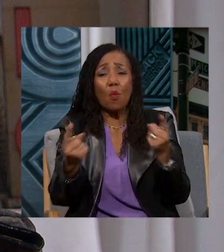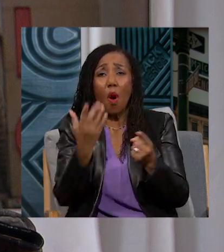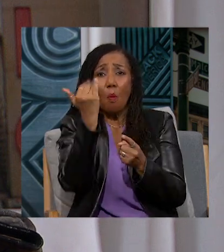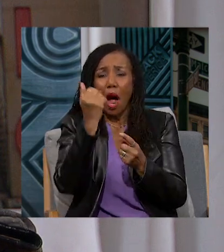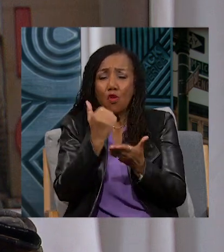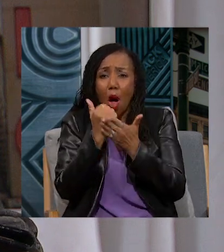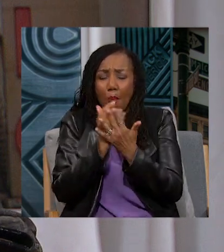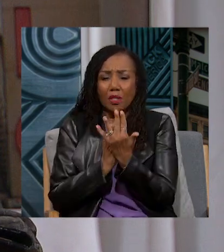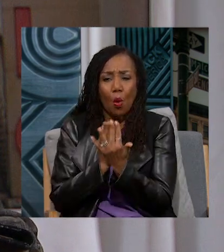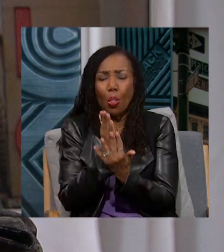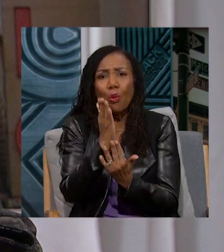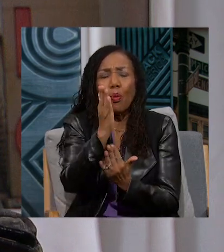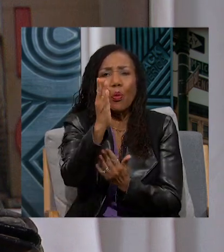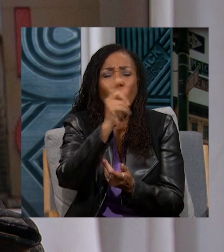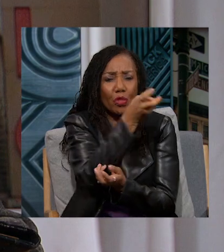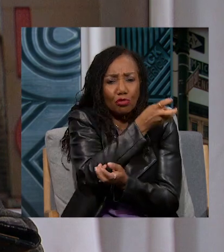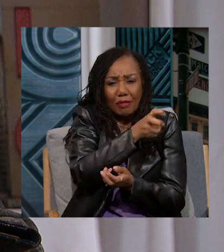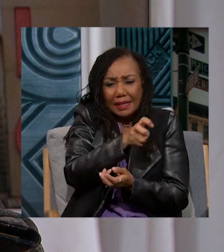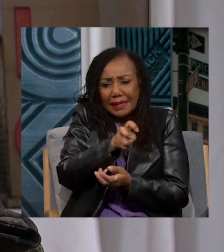through this transition.